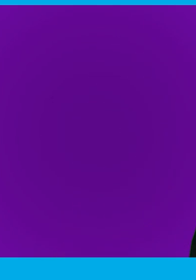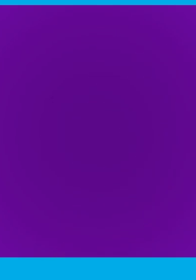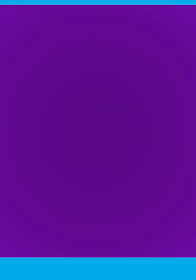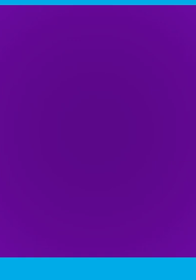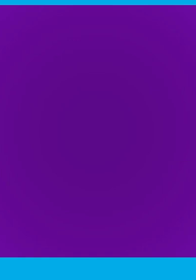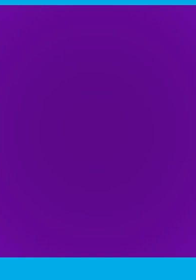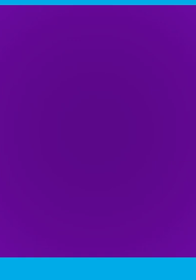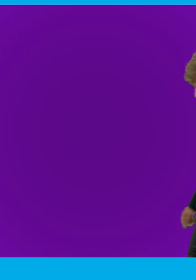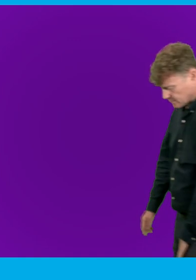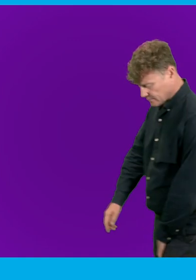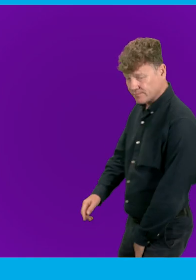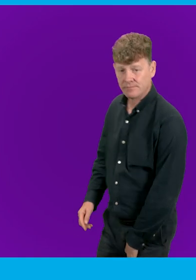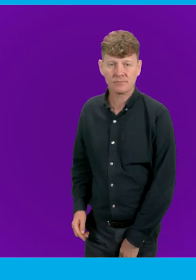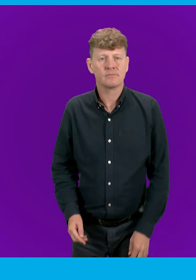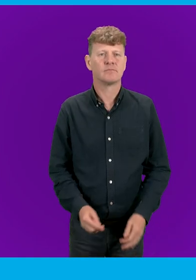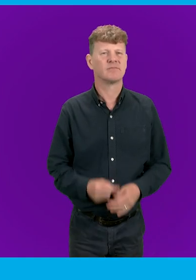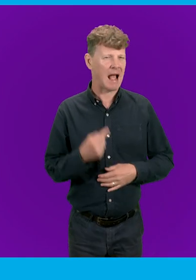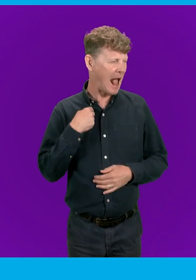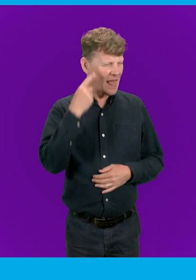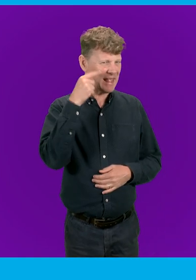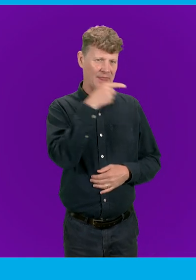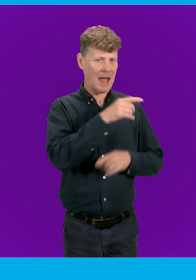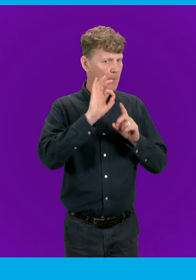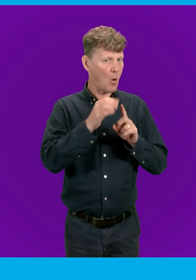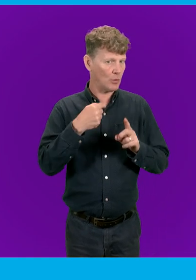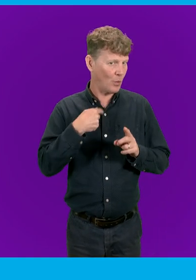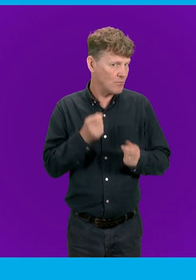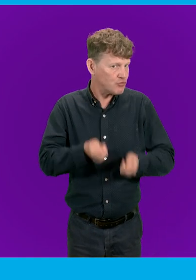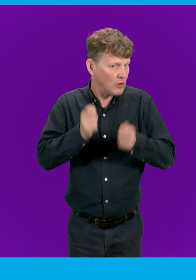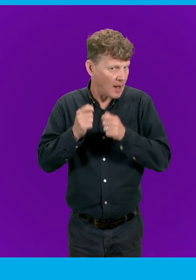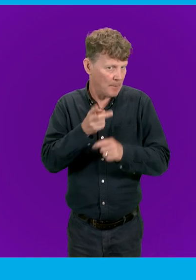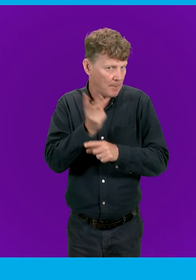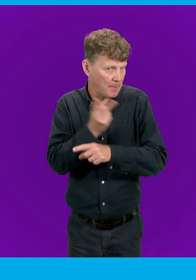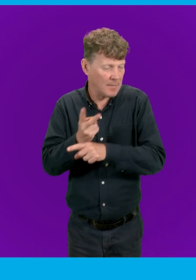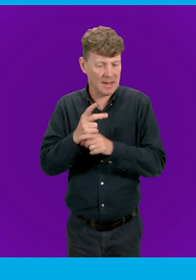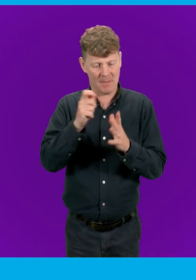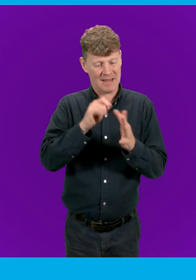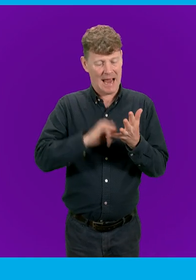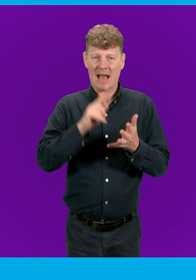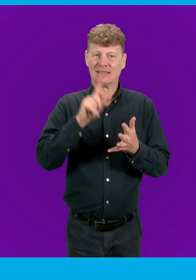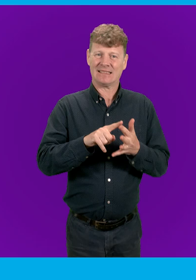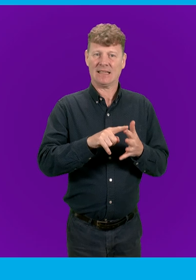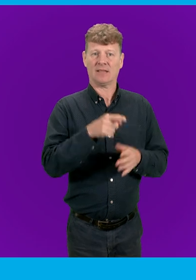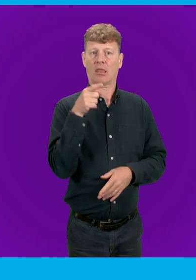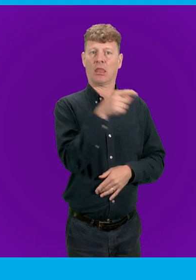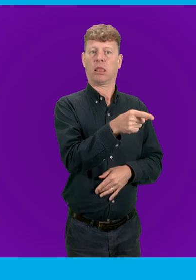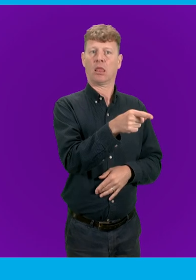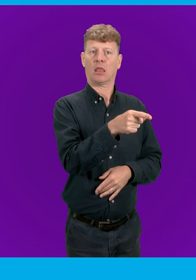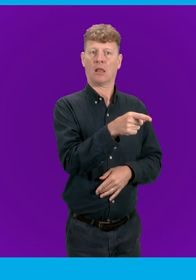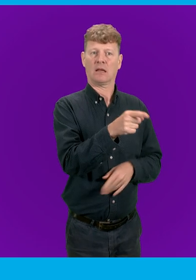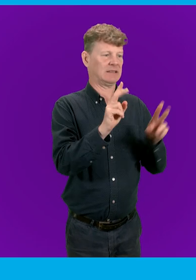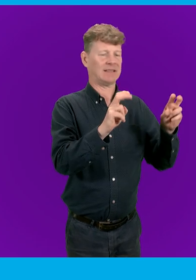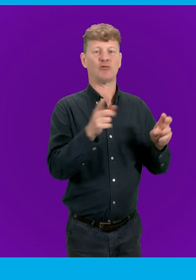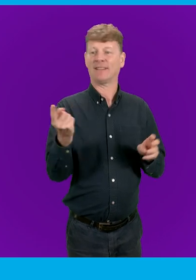think that is a point that we often brought up. It was like PSE was just the subject that you had to